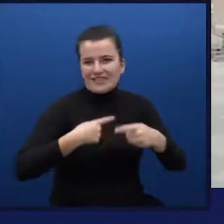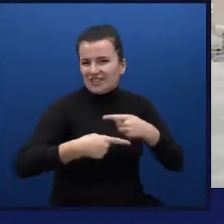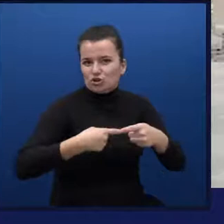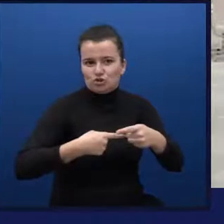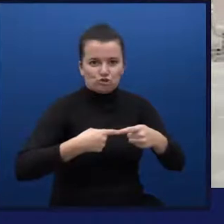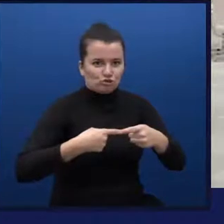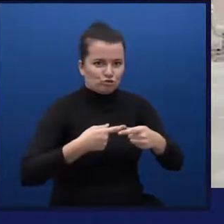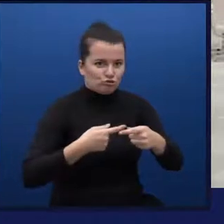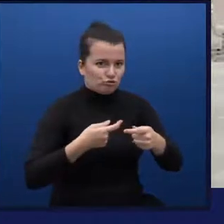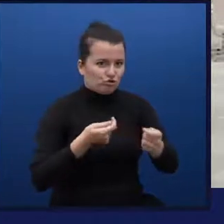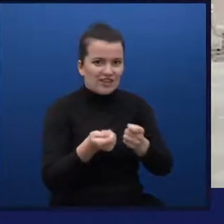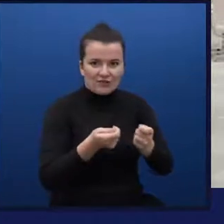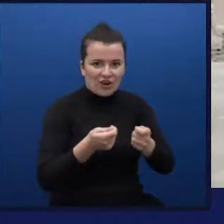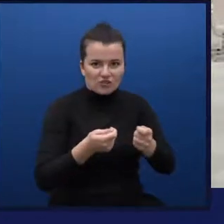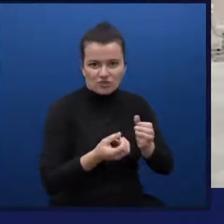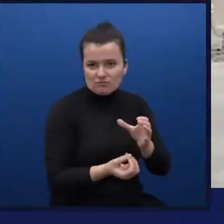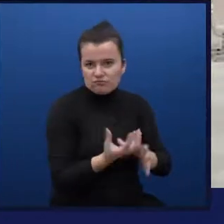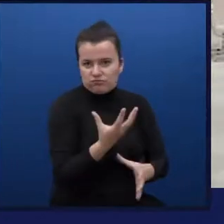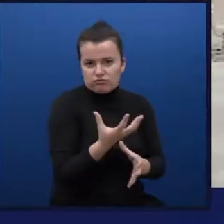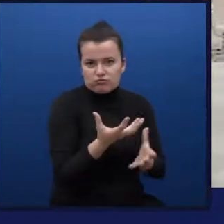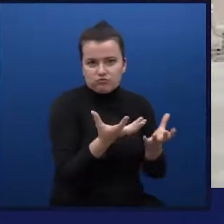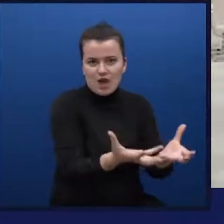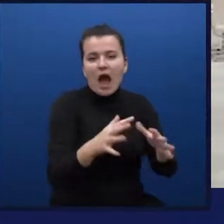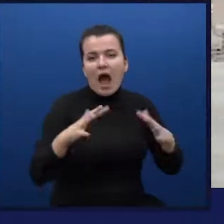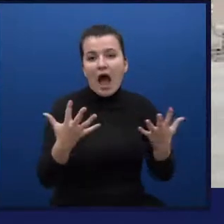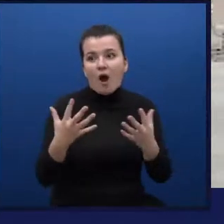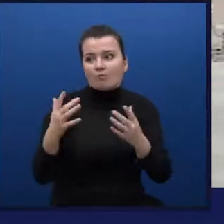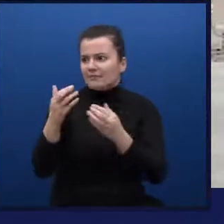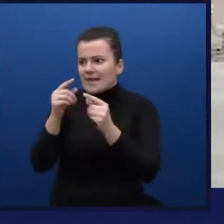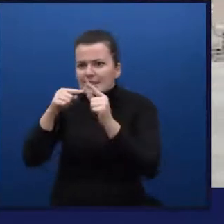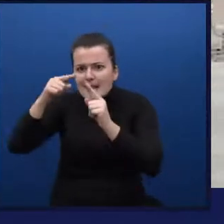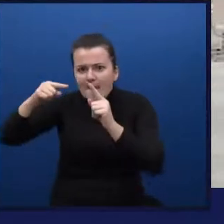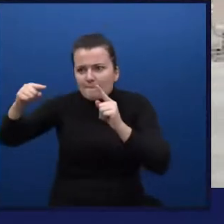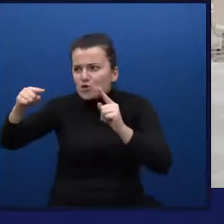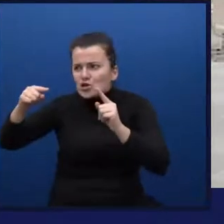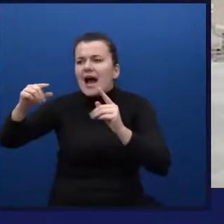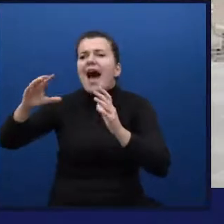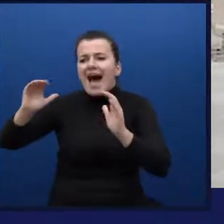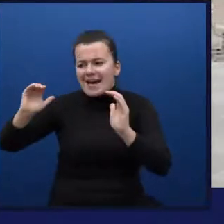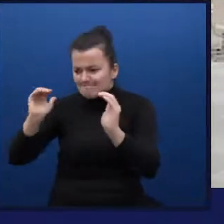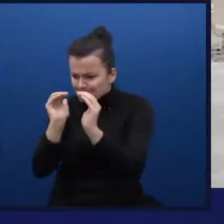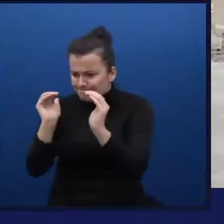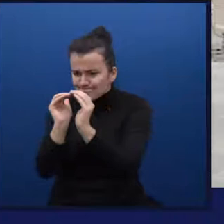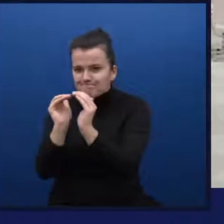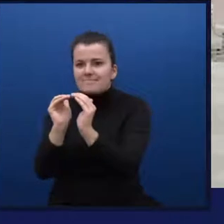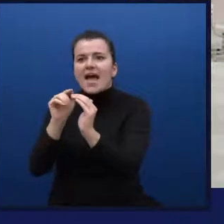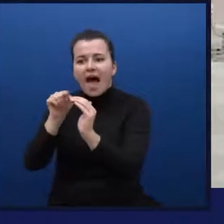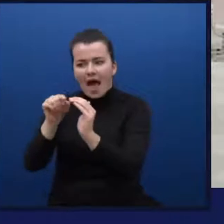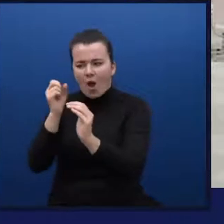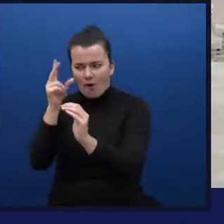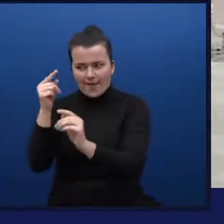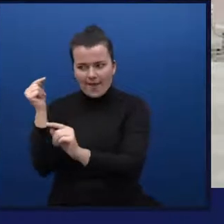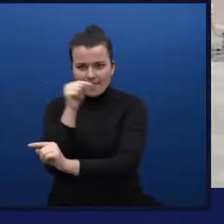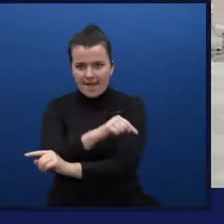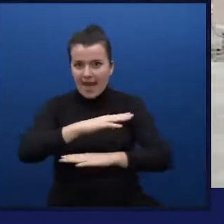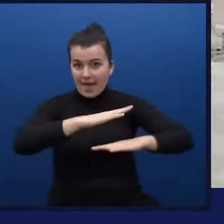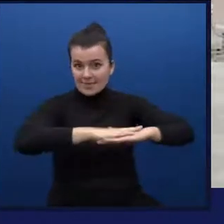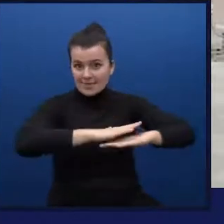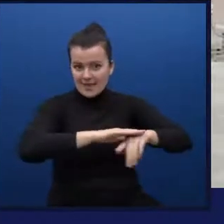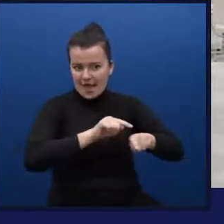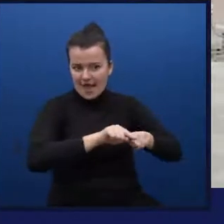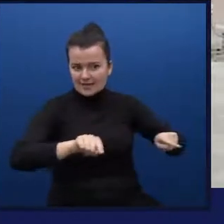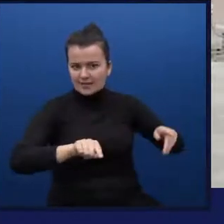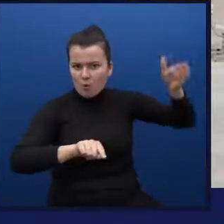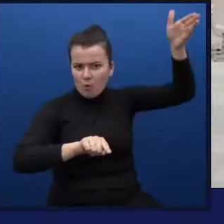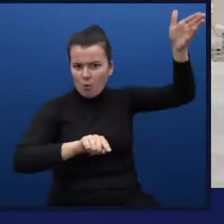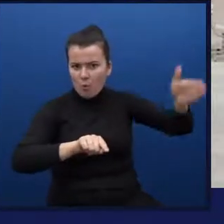traditional of just sort of number crunching. Okay, well, I know where the desk is to start with, I know where the wall is, so